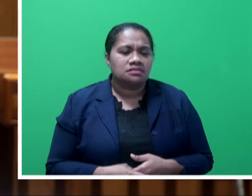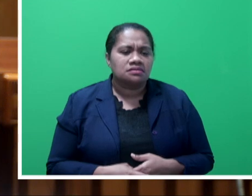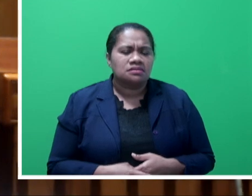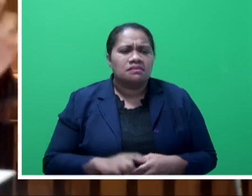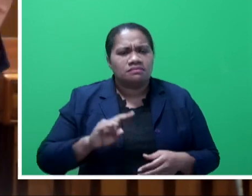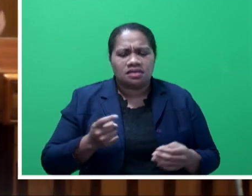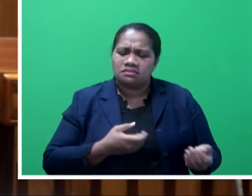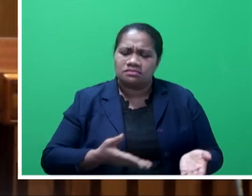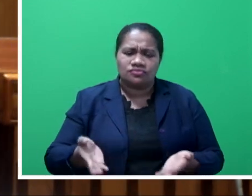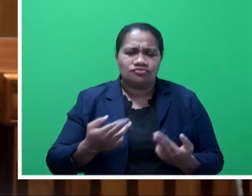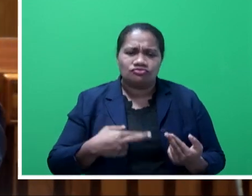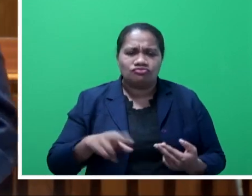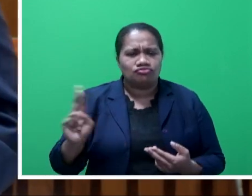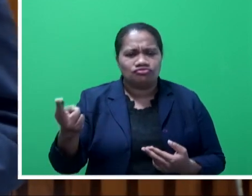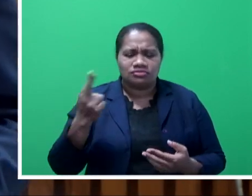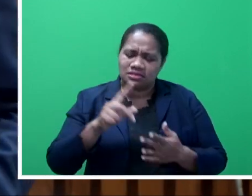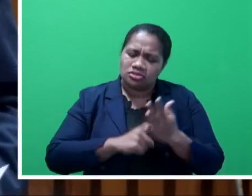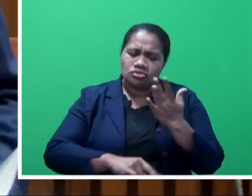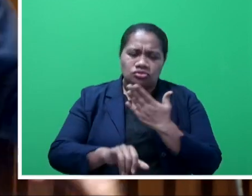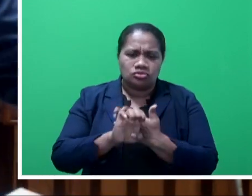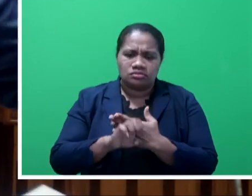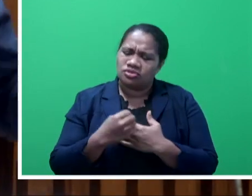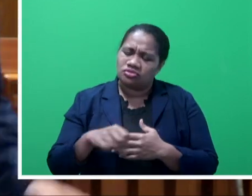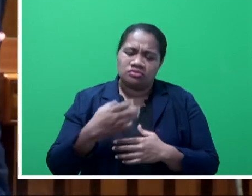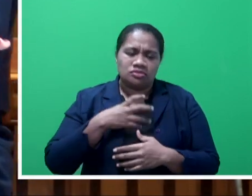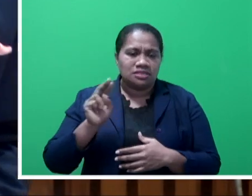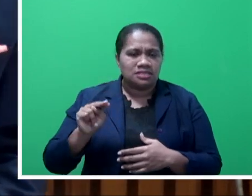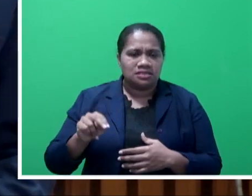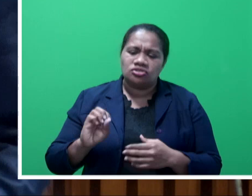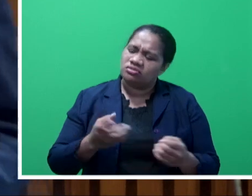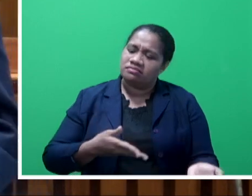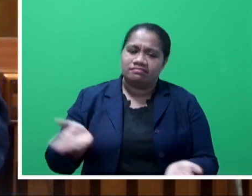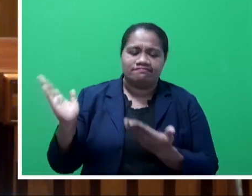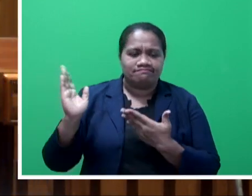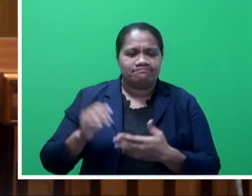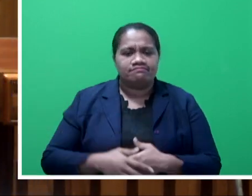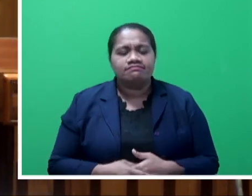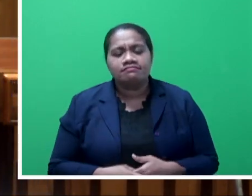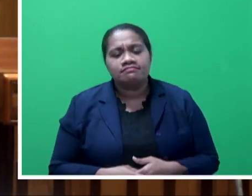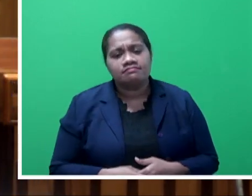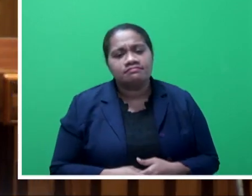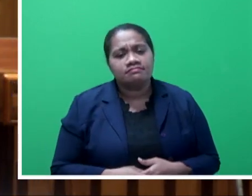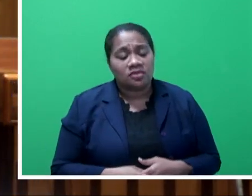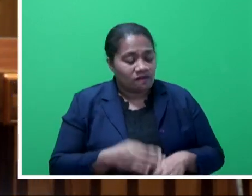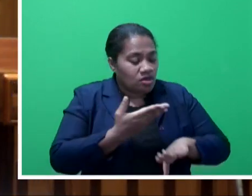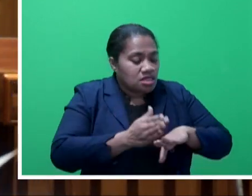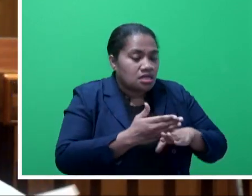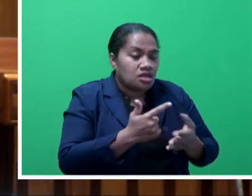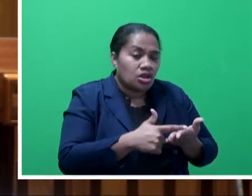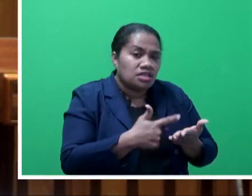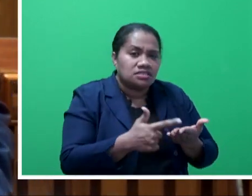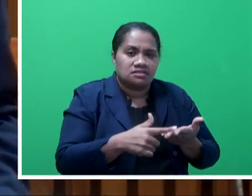June. We no longer need them. The Maxons are coming, so they are being returned. In respect of new leases of aircraft, Mr.